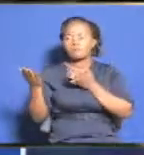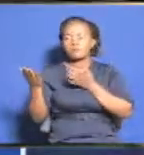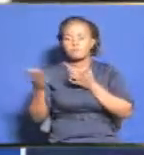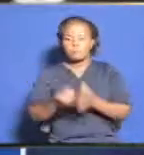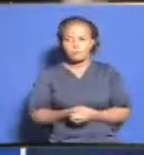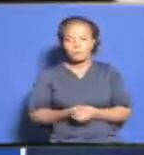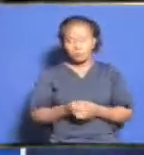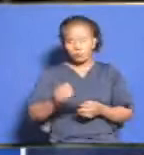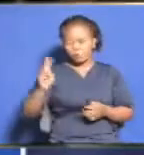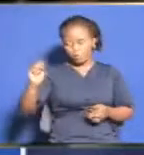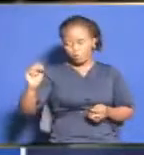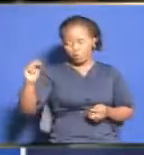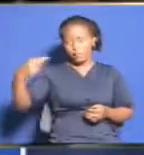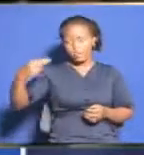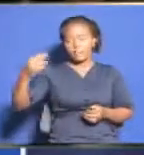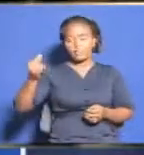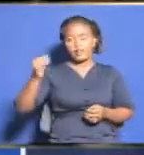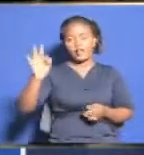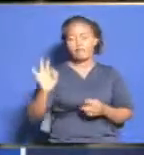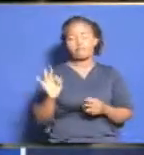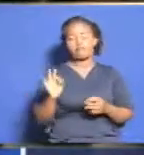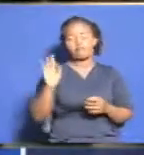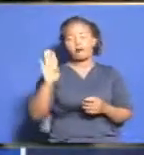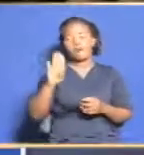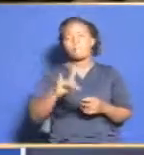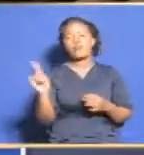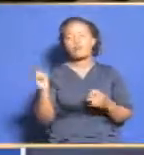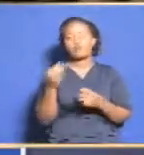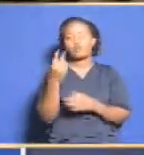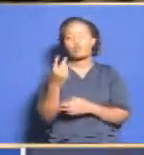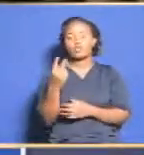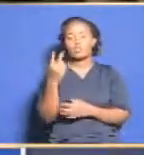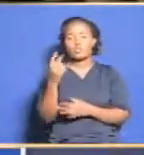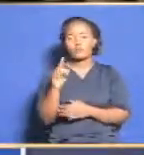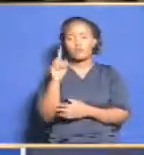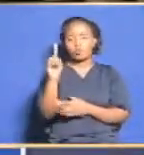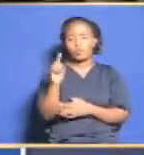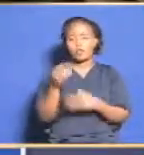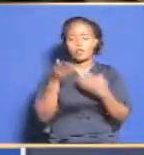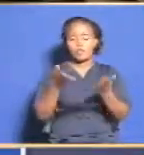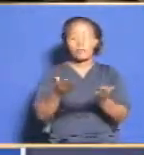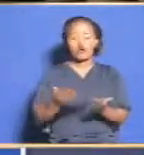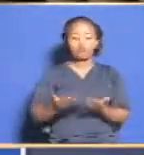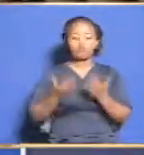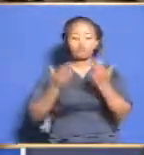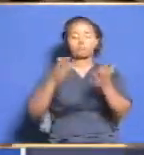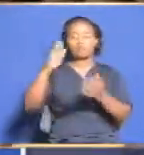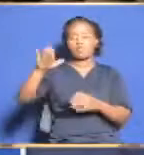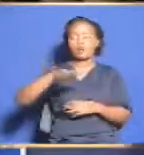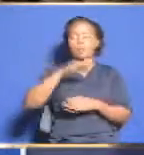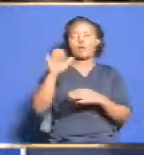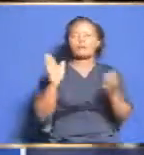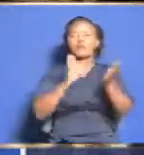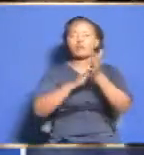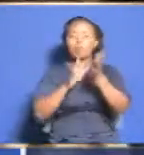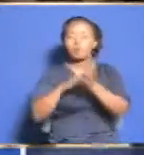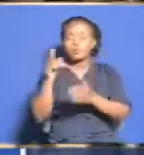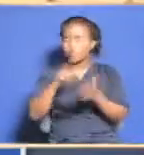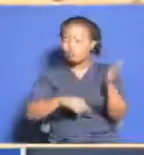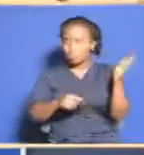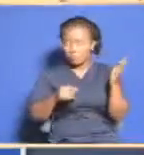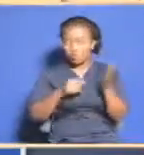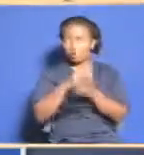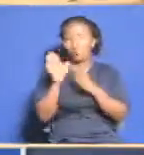The NHIF Amendment Bill 2021, currently before Parliament, proposes that every Kenyan above 18